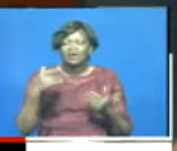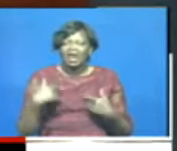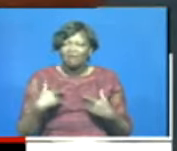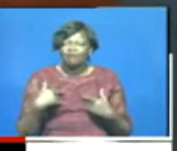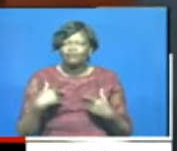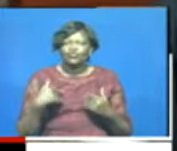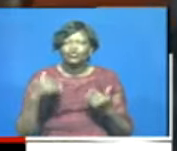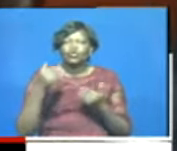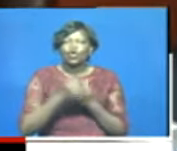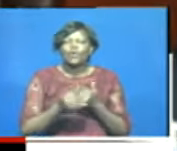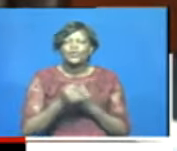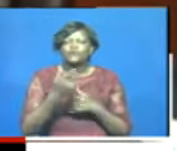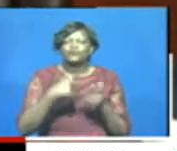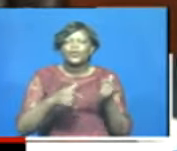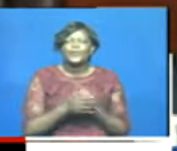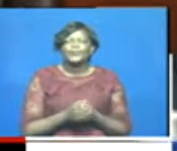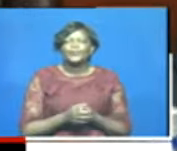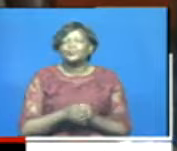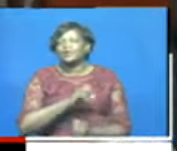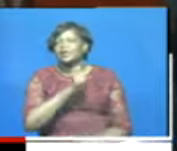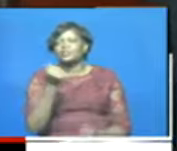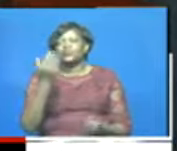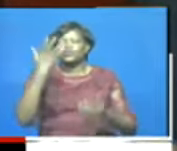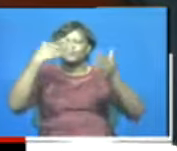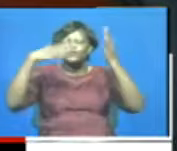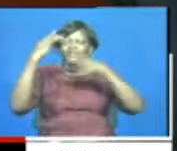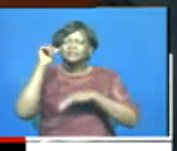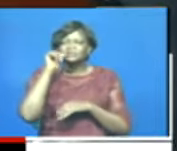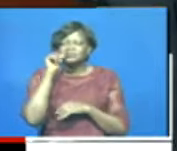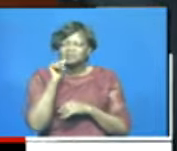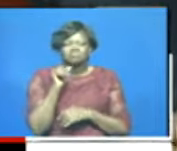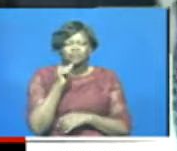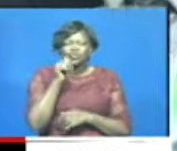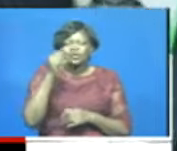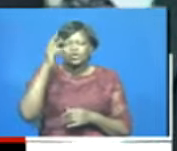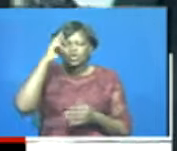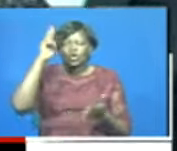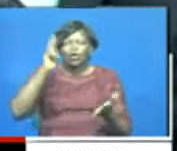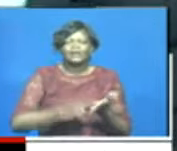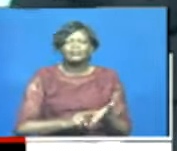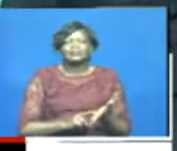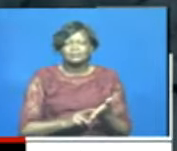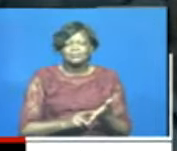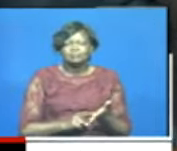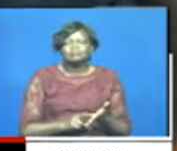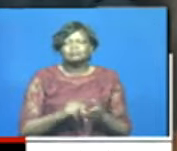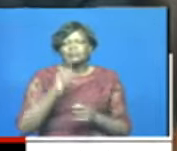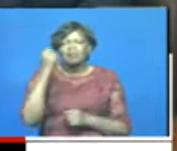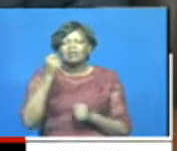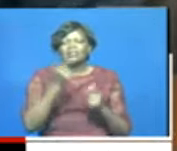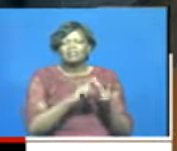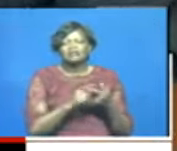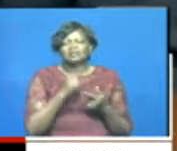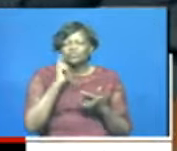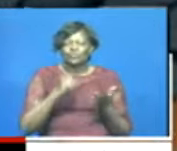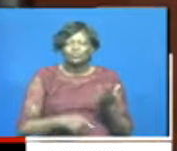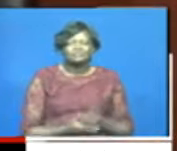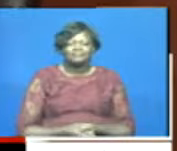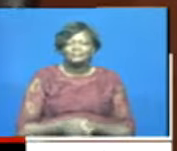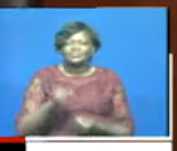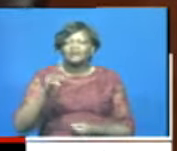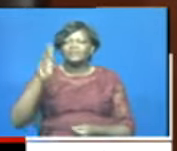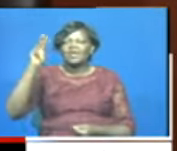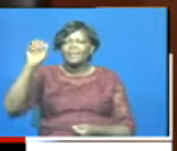from Southbank University in London is not recognized in Kenya. They're also questioning the validity of her master's